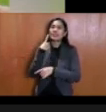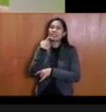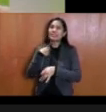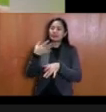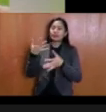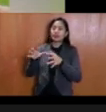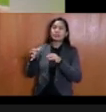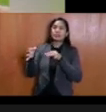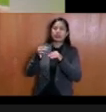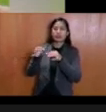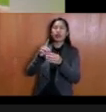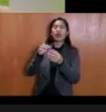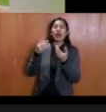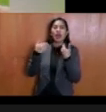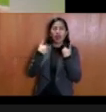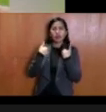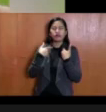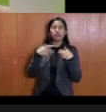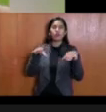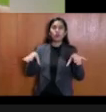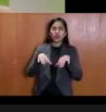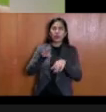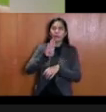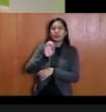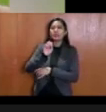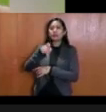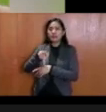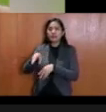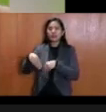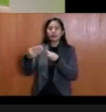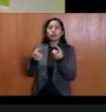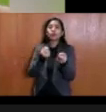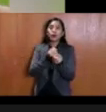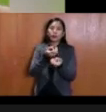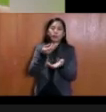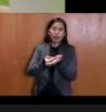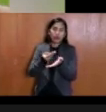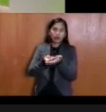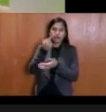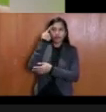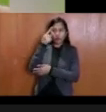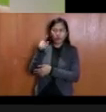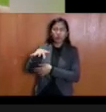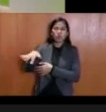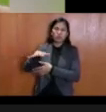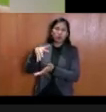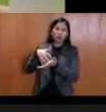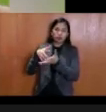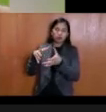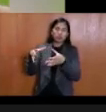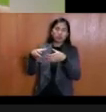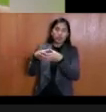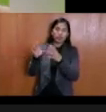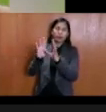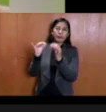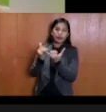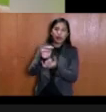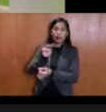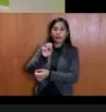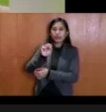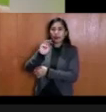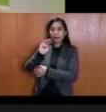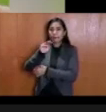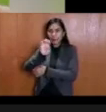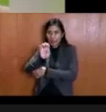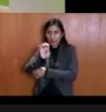also initiatives of the BSP to provide financing to this vulnerable group, the MSMEs. And